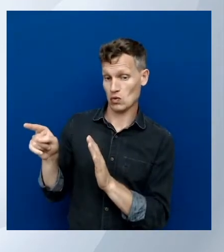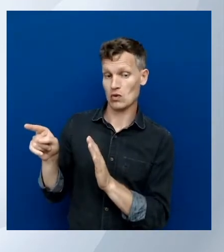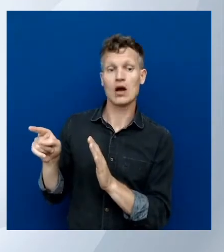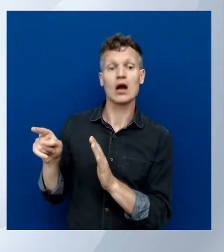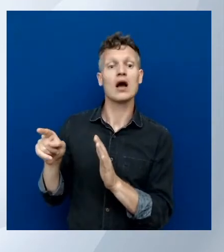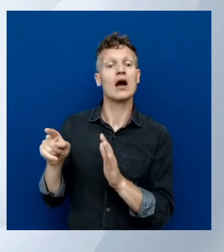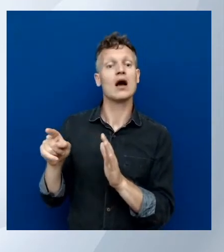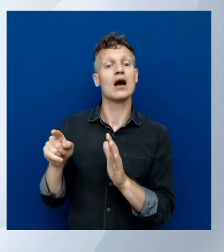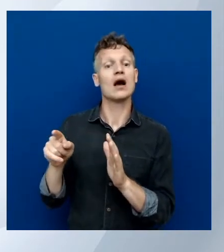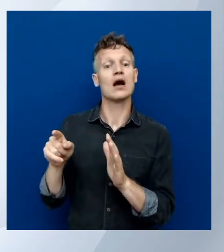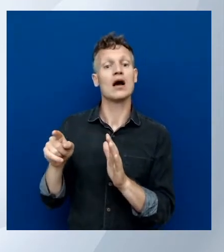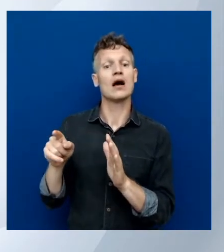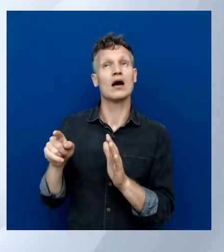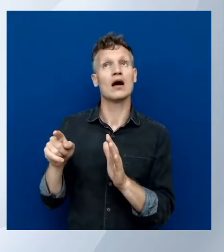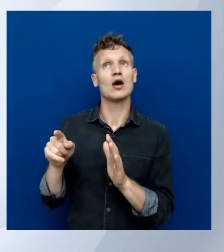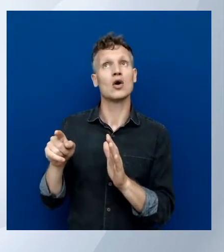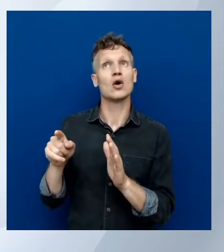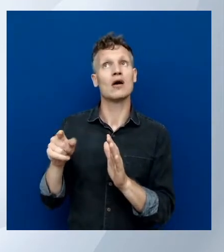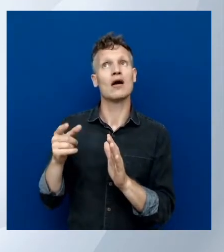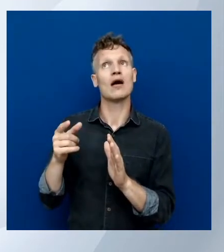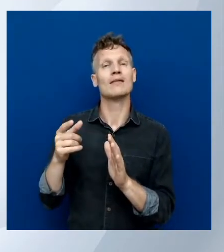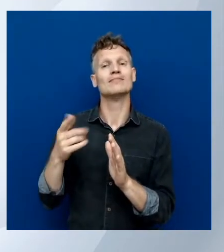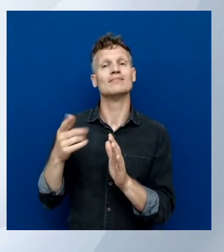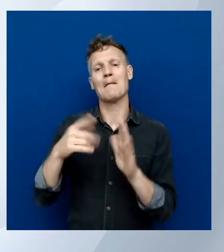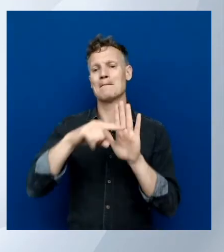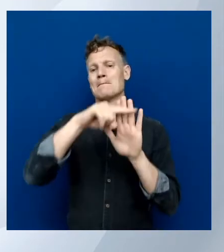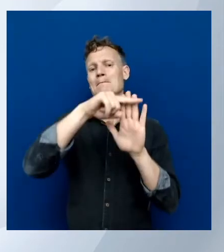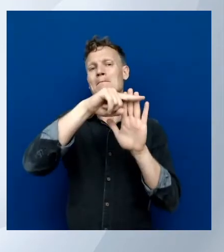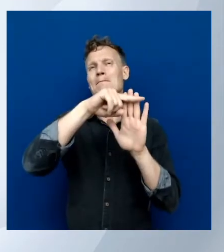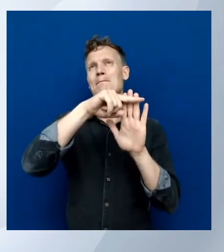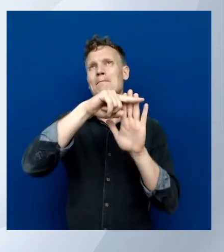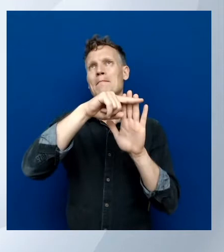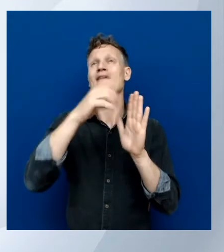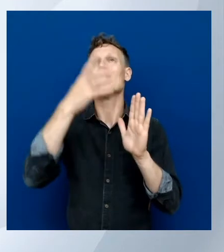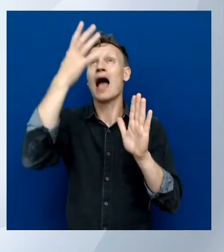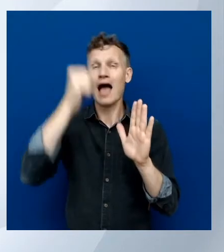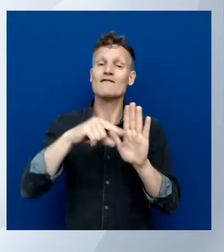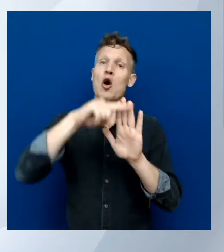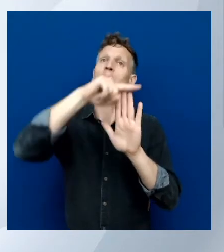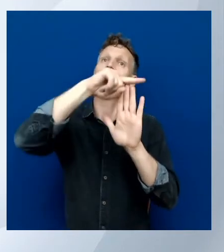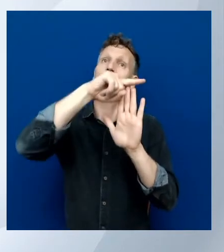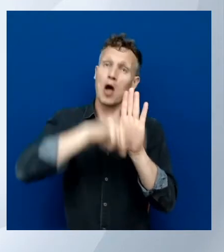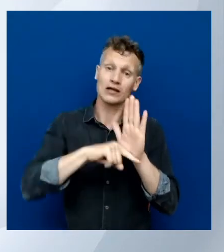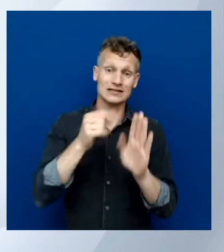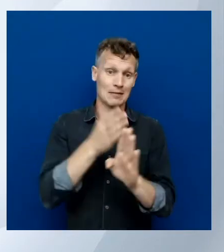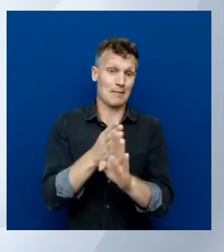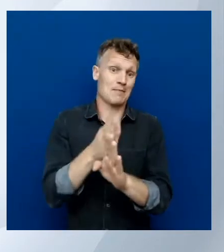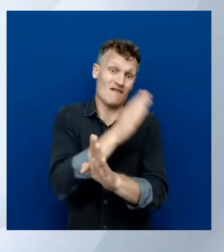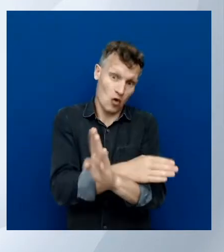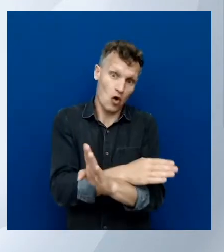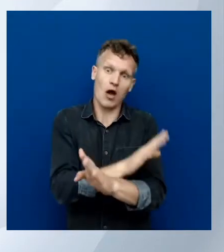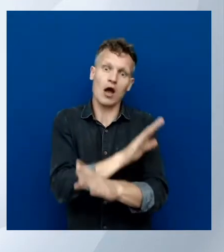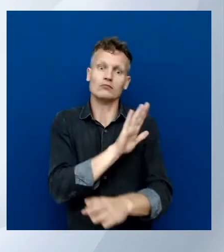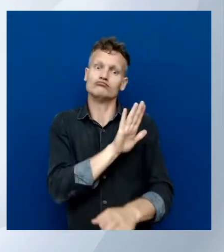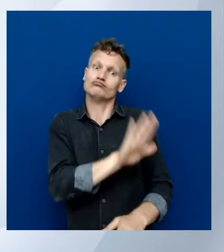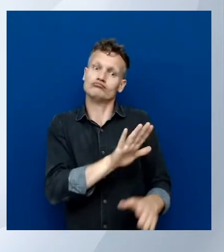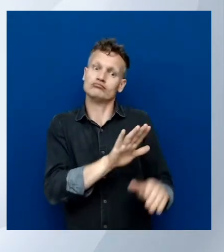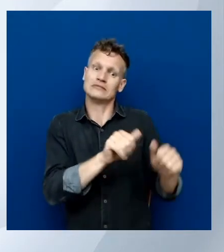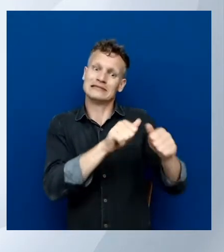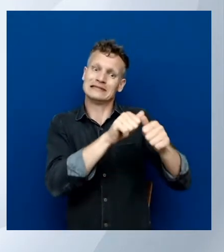the policy open on an already running system.